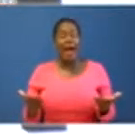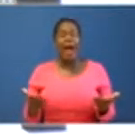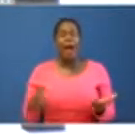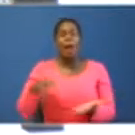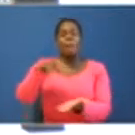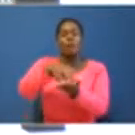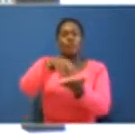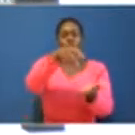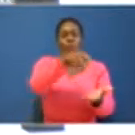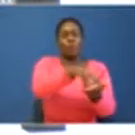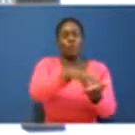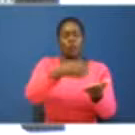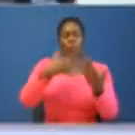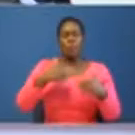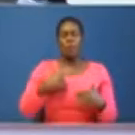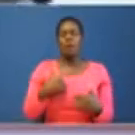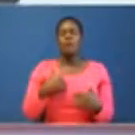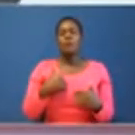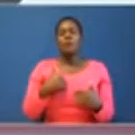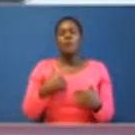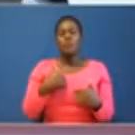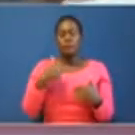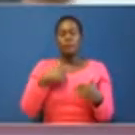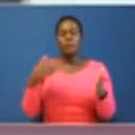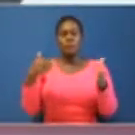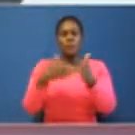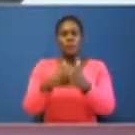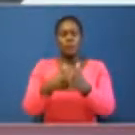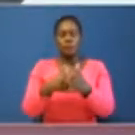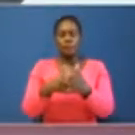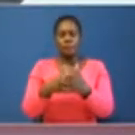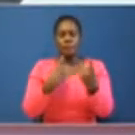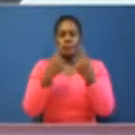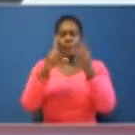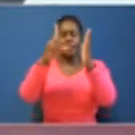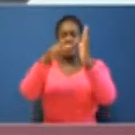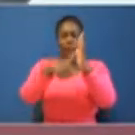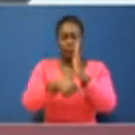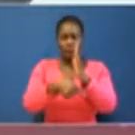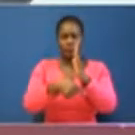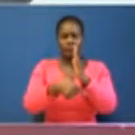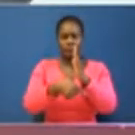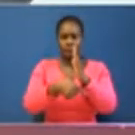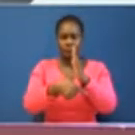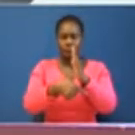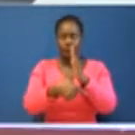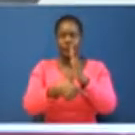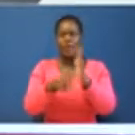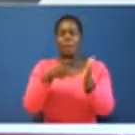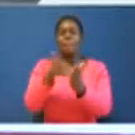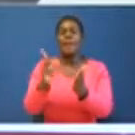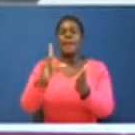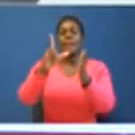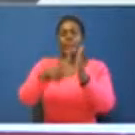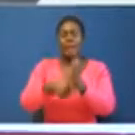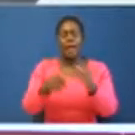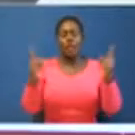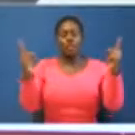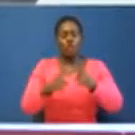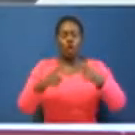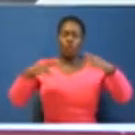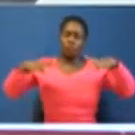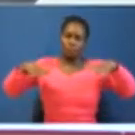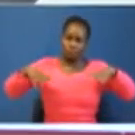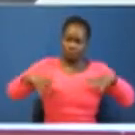positions of authority that is how you see it and i'll cut it there i know we need to interrogate that further i know and you don't have your debt i will repeat after the break let's take a